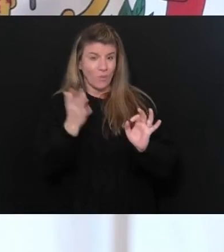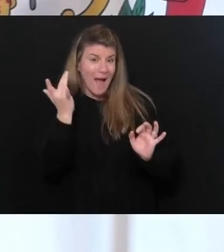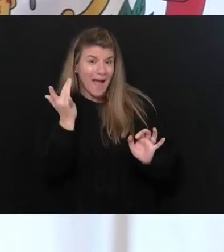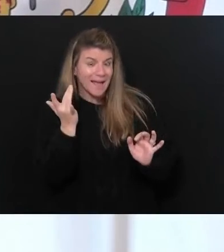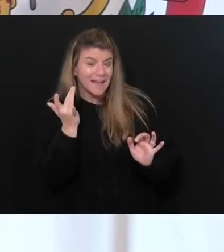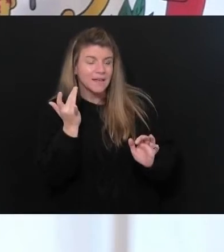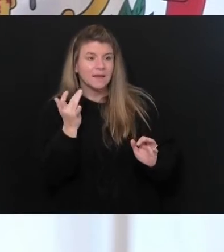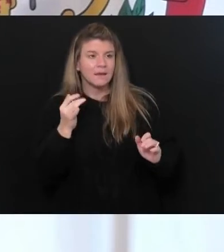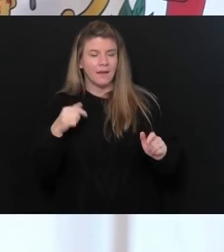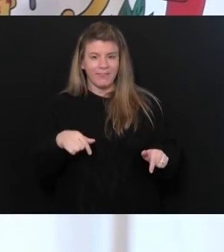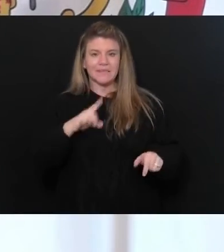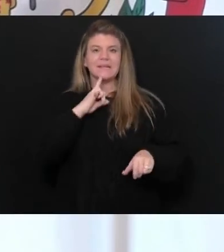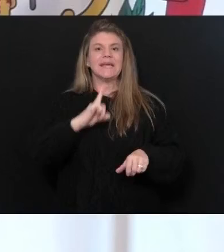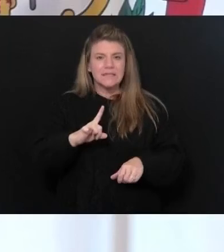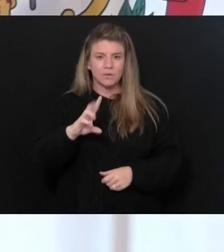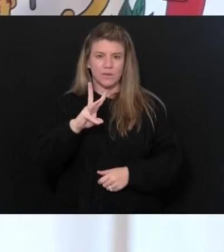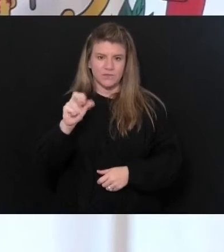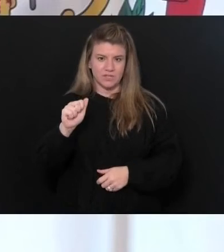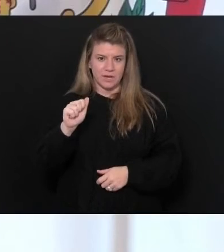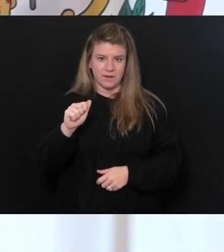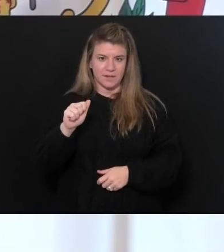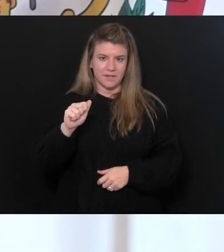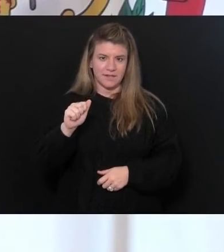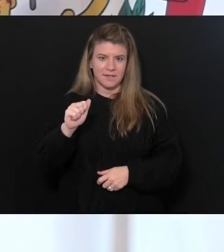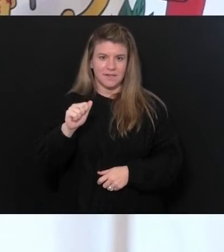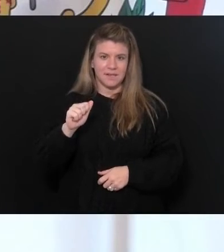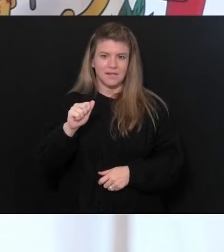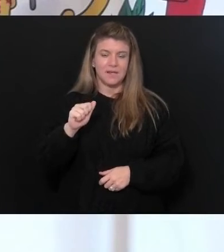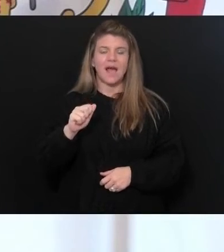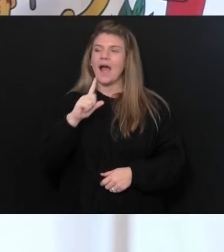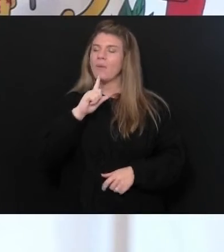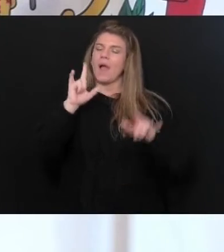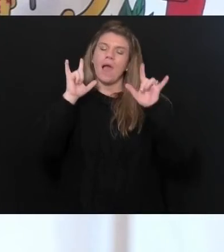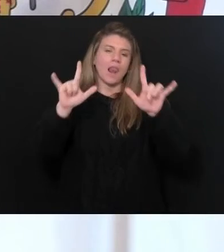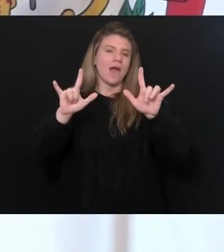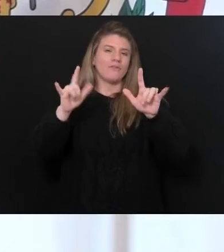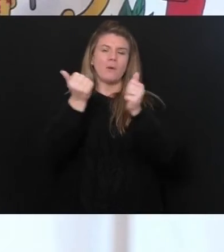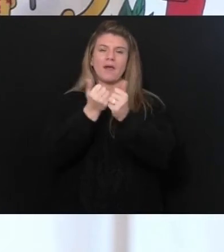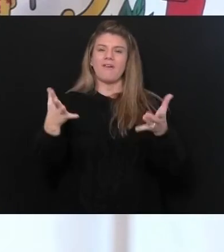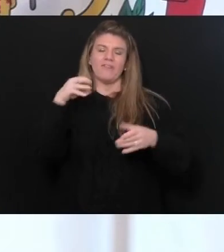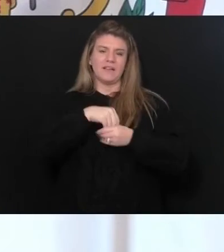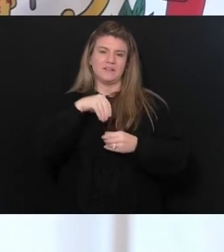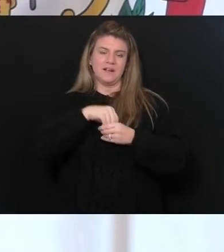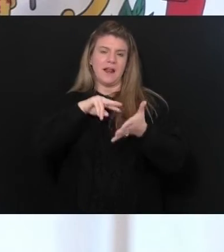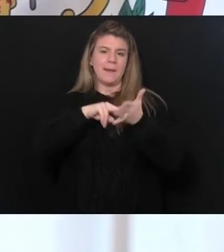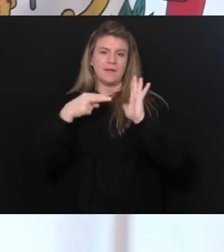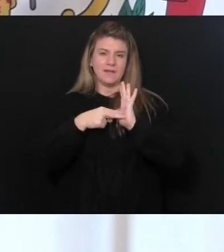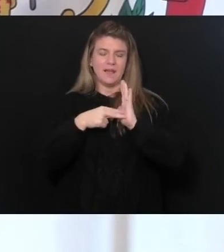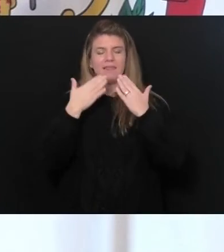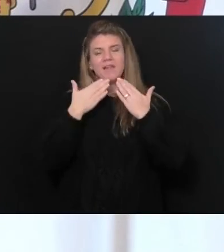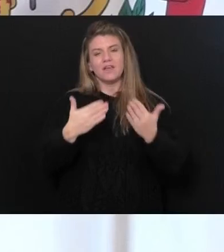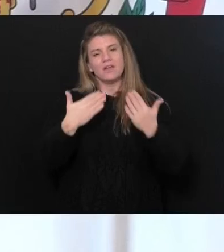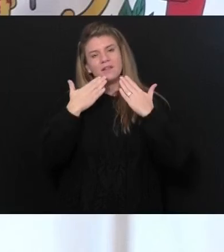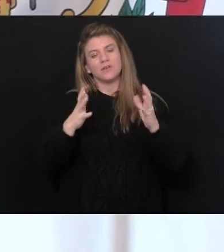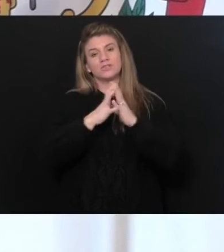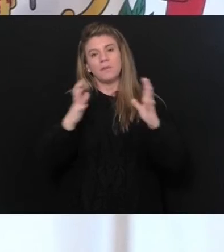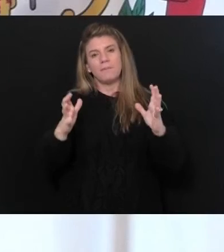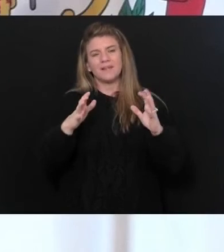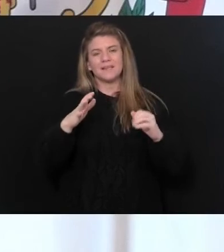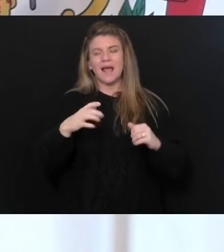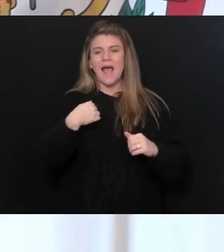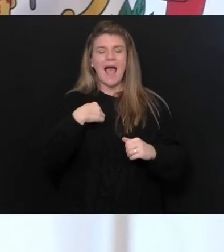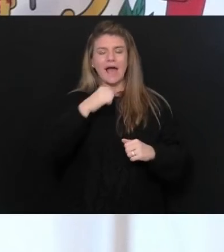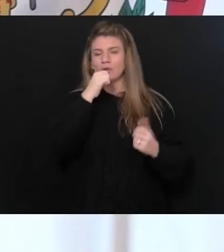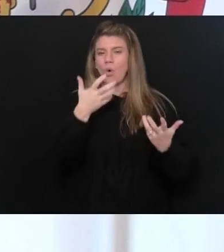it is in West Virginia. So anyway, I love you with all my soul, and I mean it. I mean it. I don't blow smoke